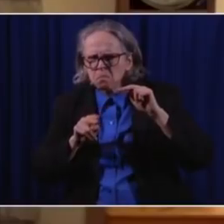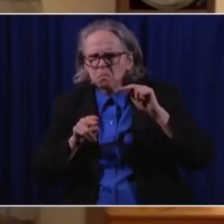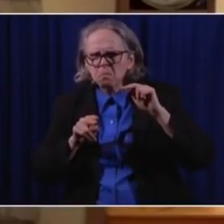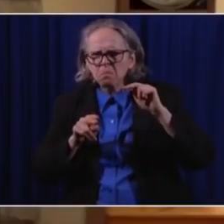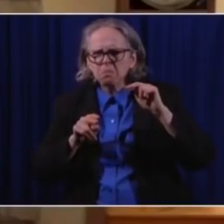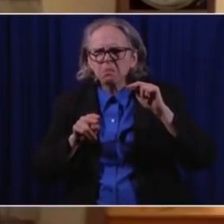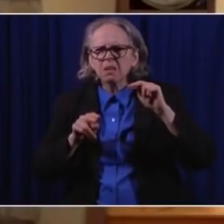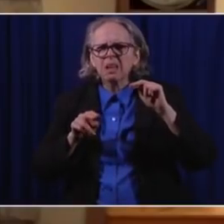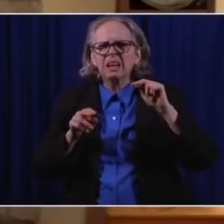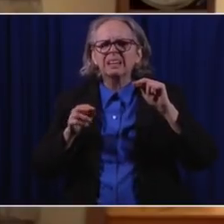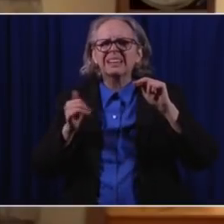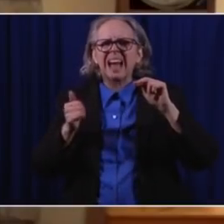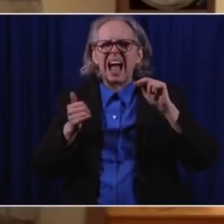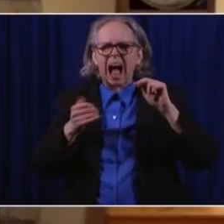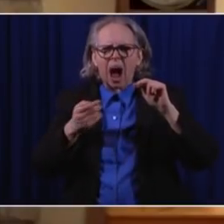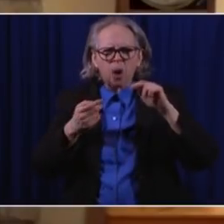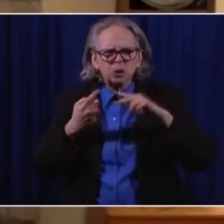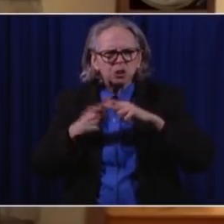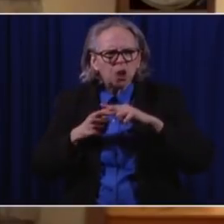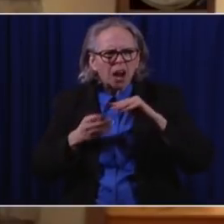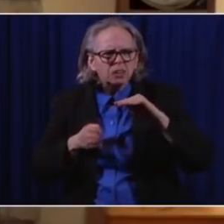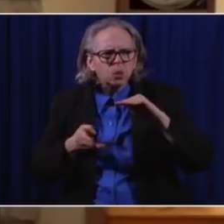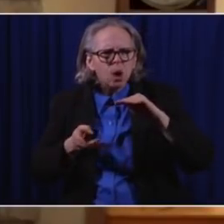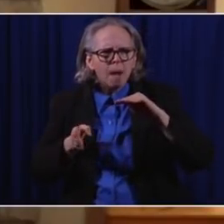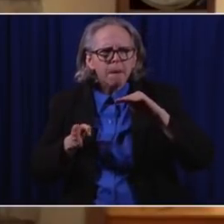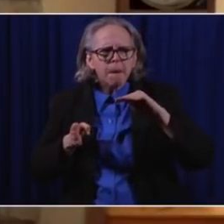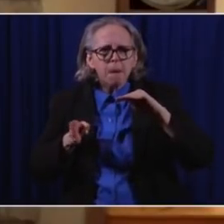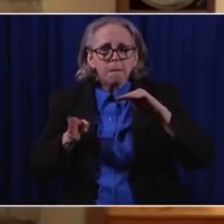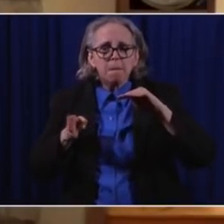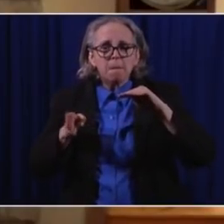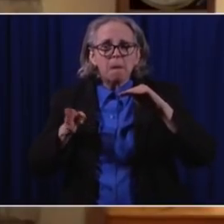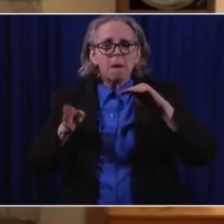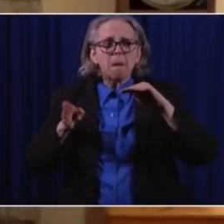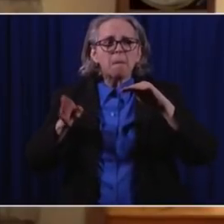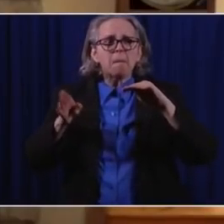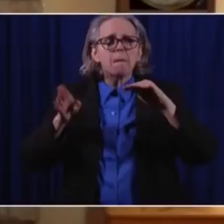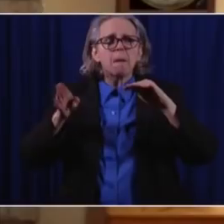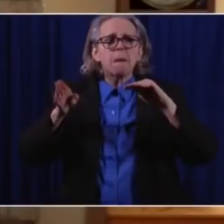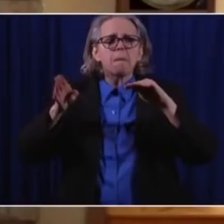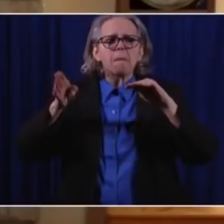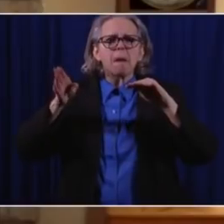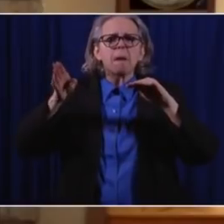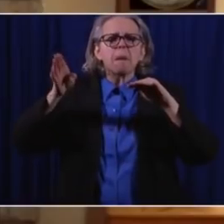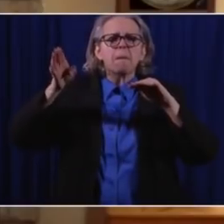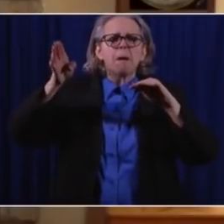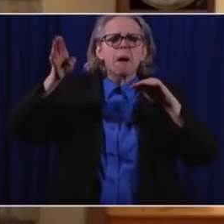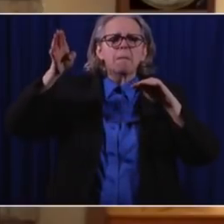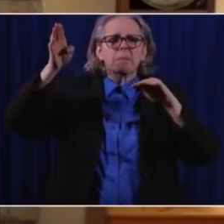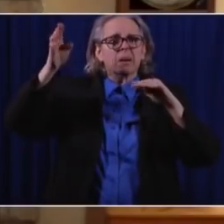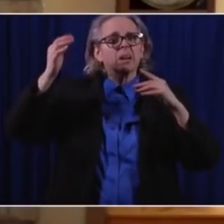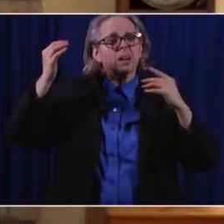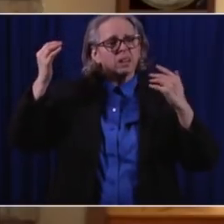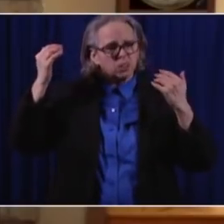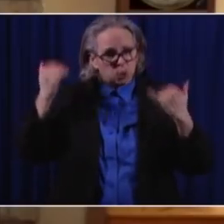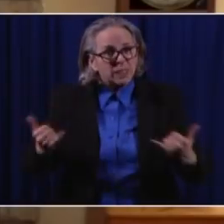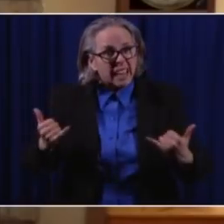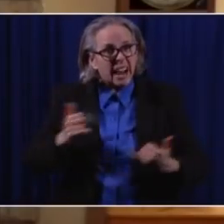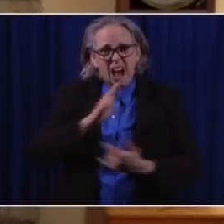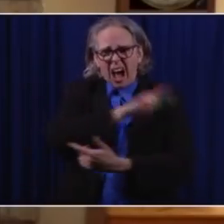another surge in patients who are hospitalized, one that continues to rise. As of today, we are